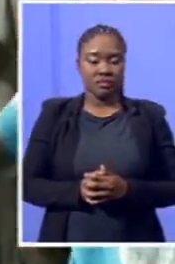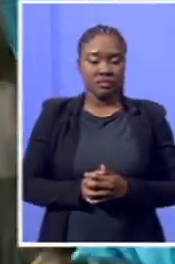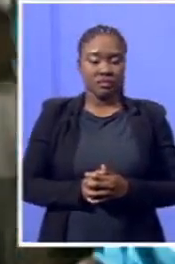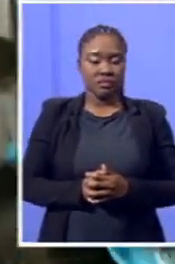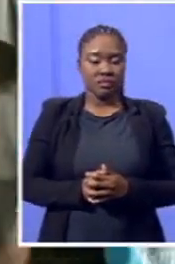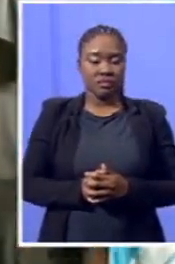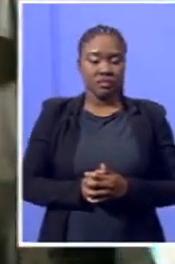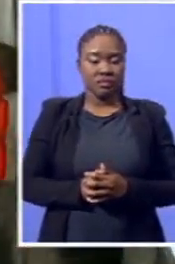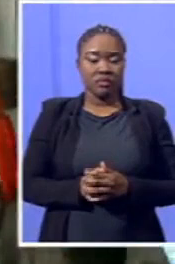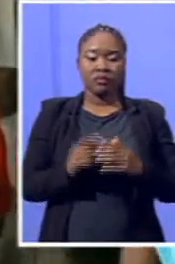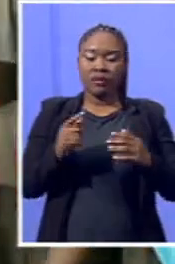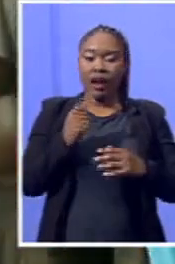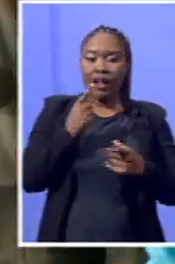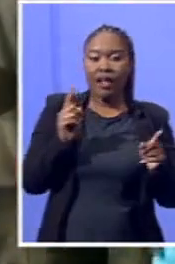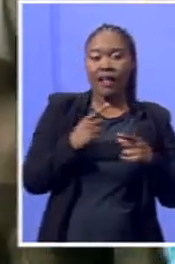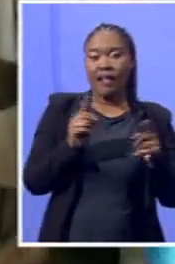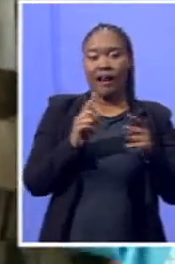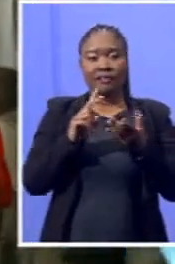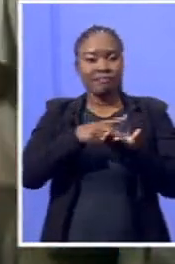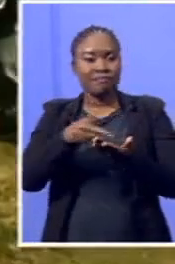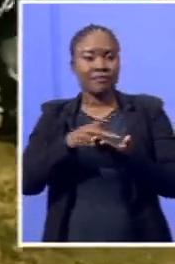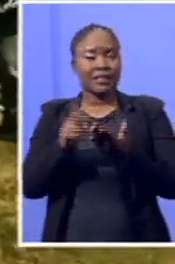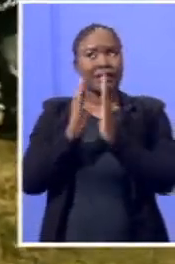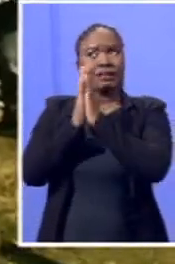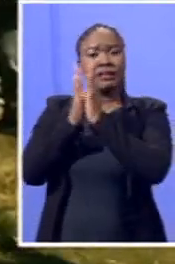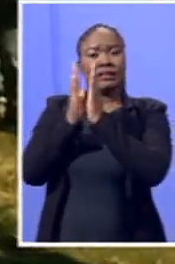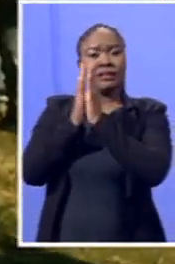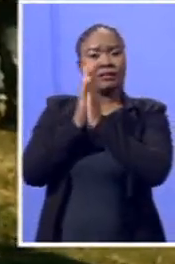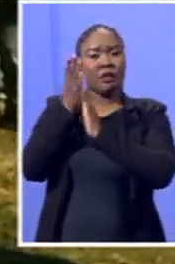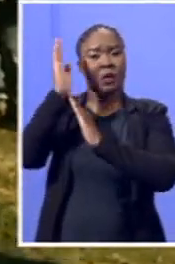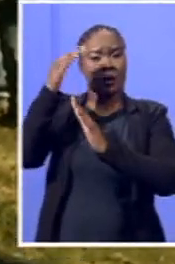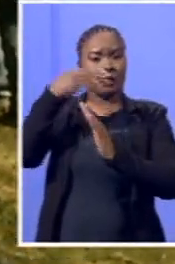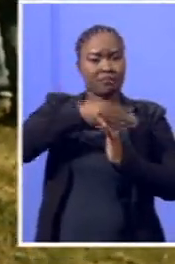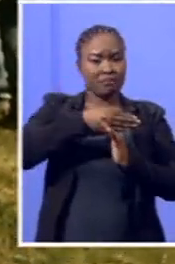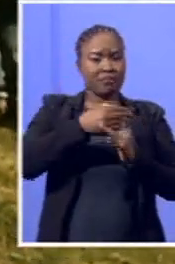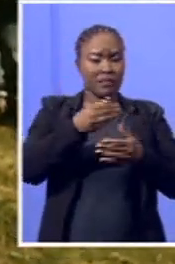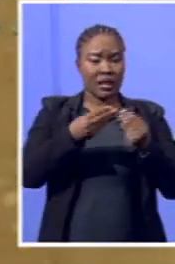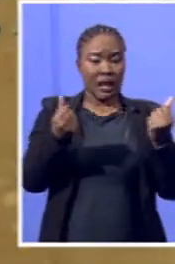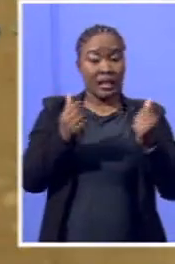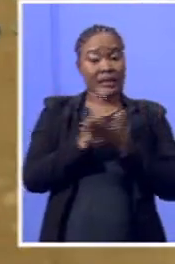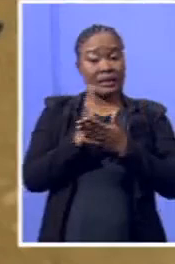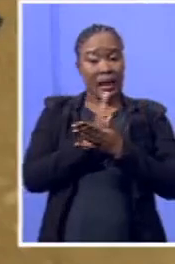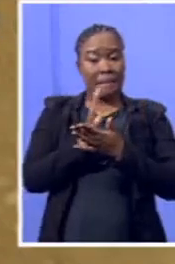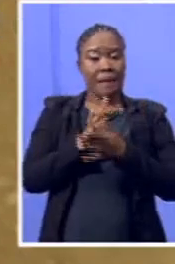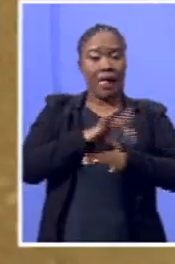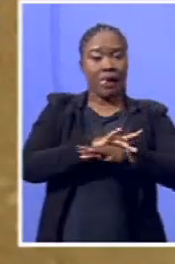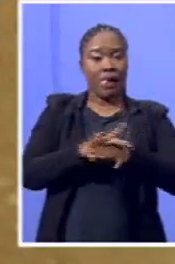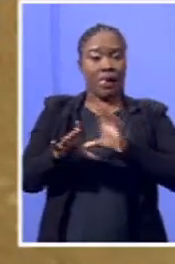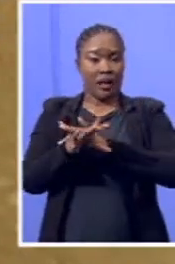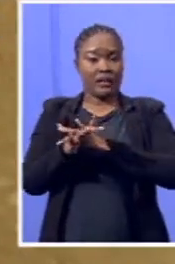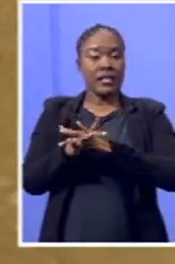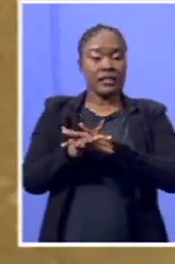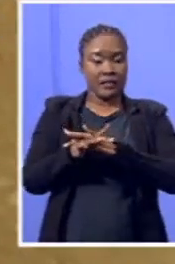singing and dancing, calling for divine intervention. Some are restrained with chains. The people here